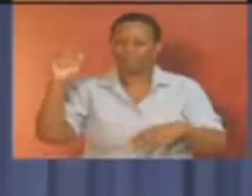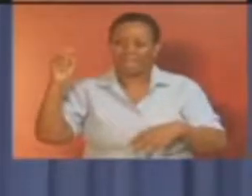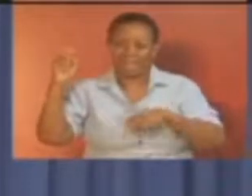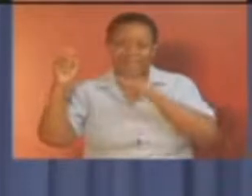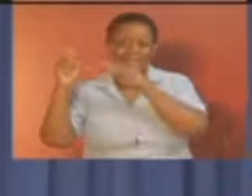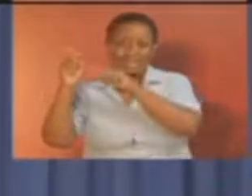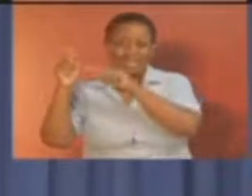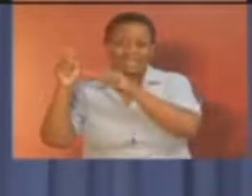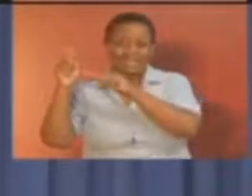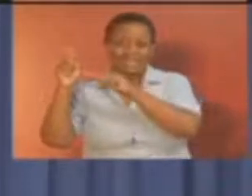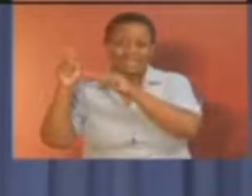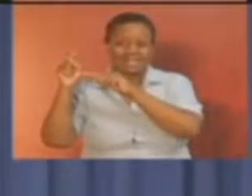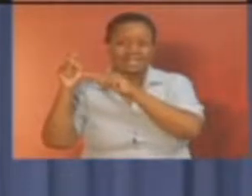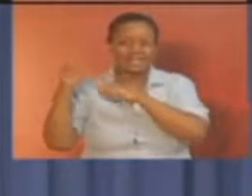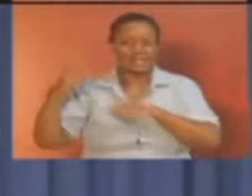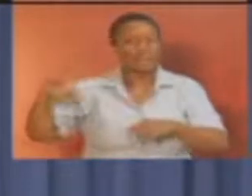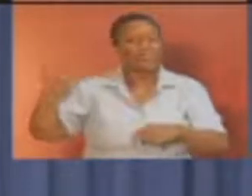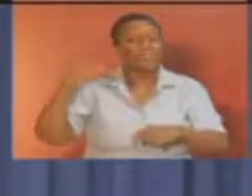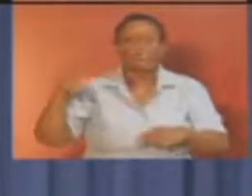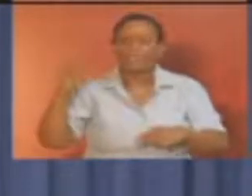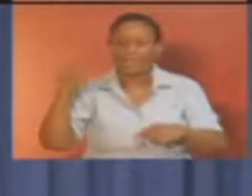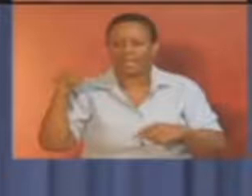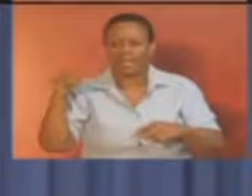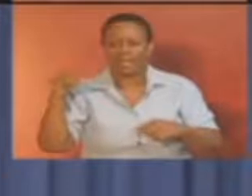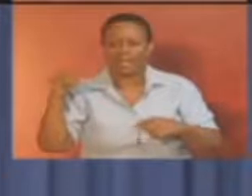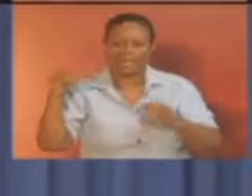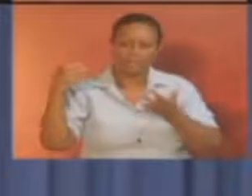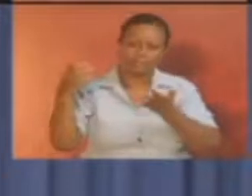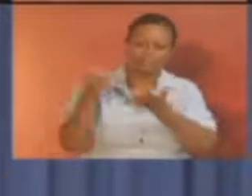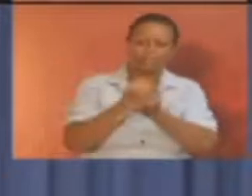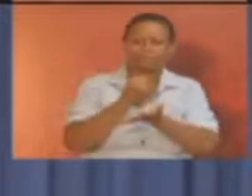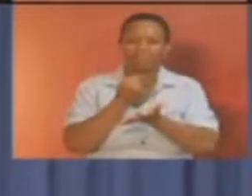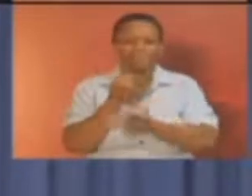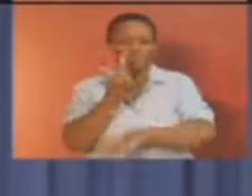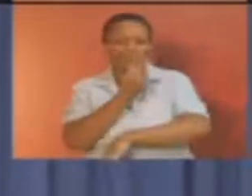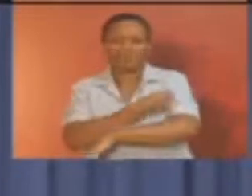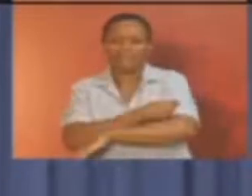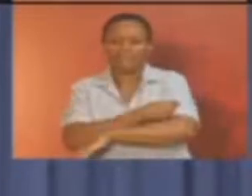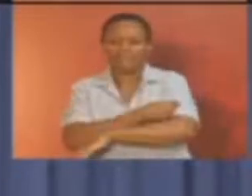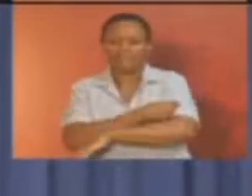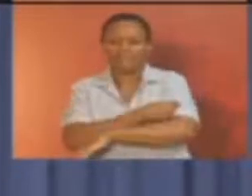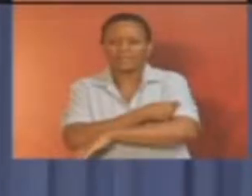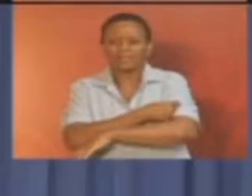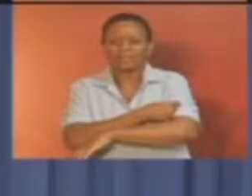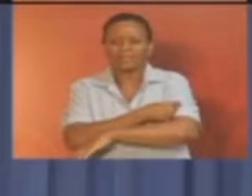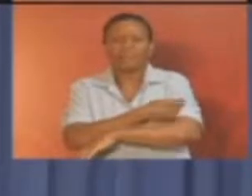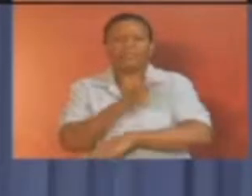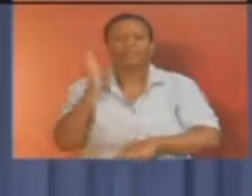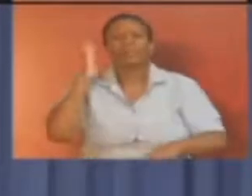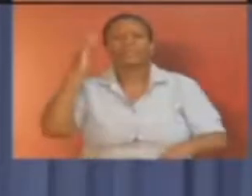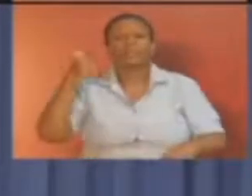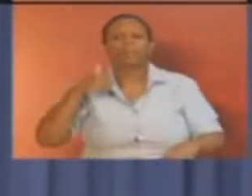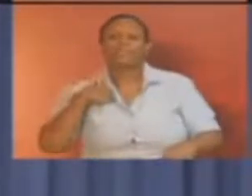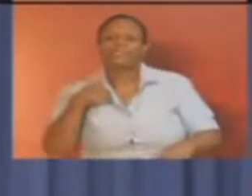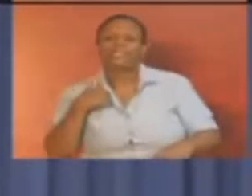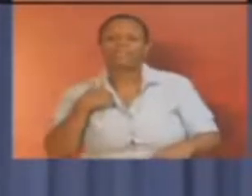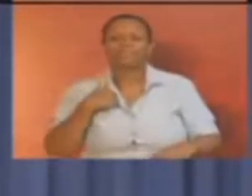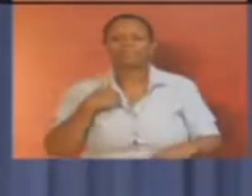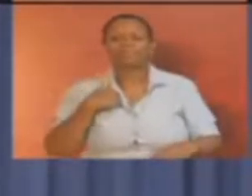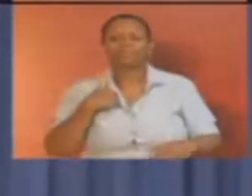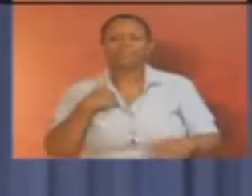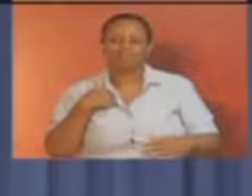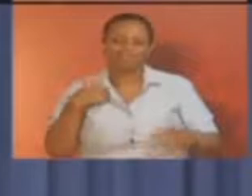to benefit. We did that as it was supposed to have been done. But that COVAX mechanism fell